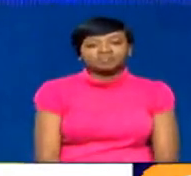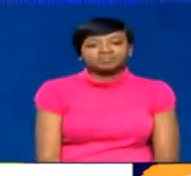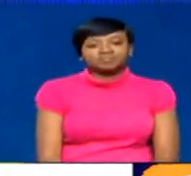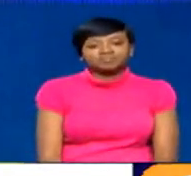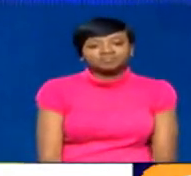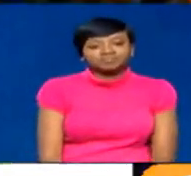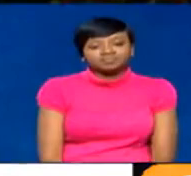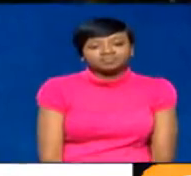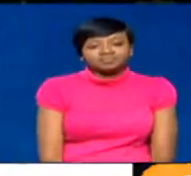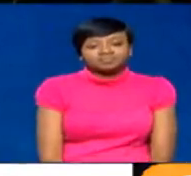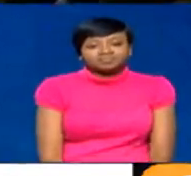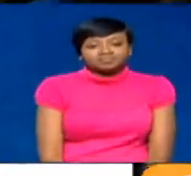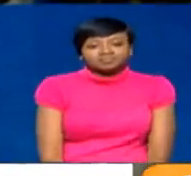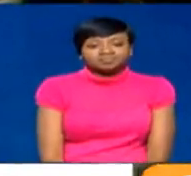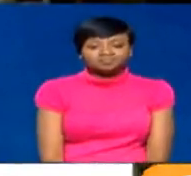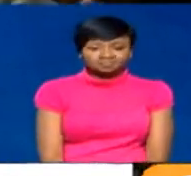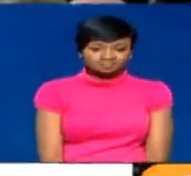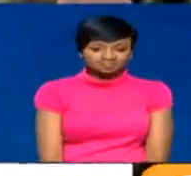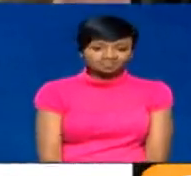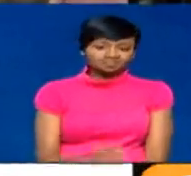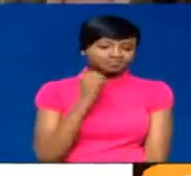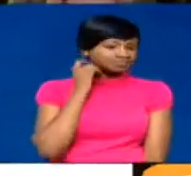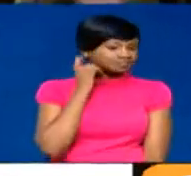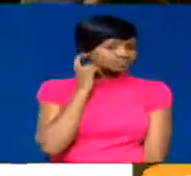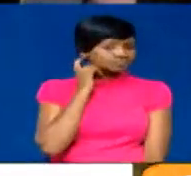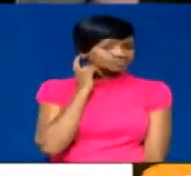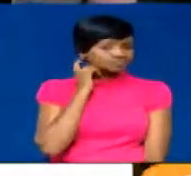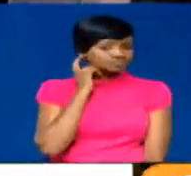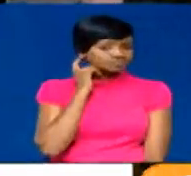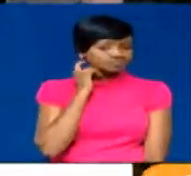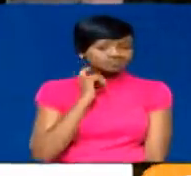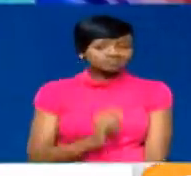Raquel Muigai, Citizen TV.